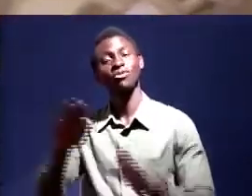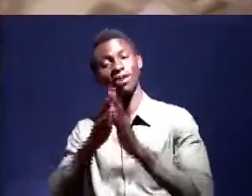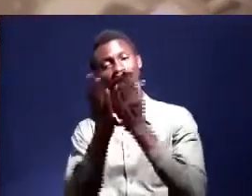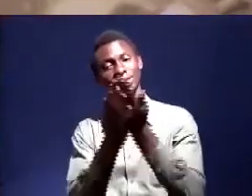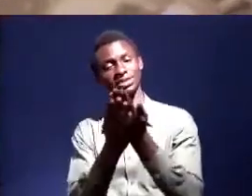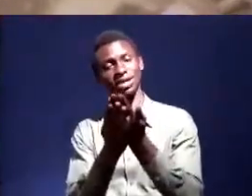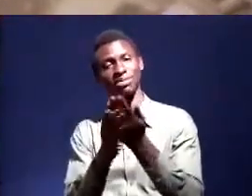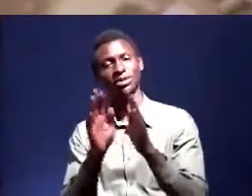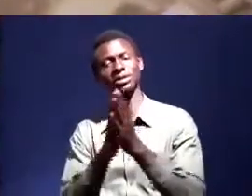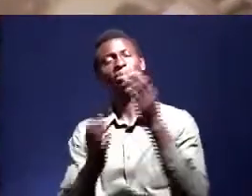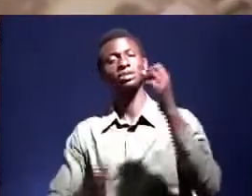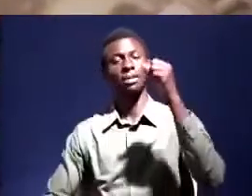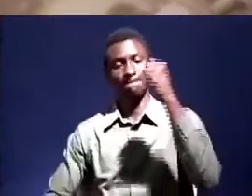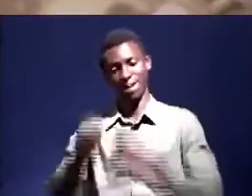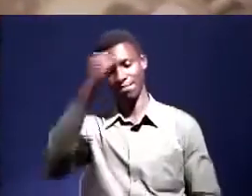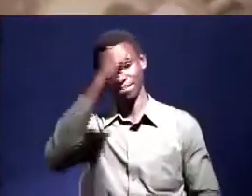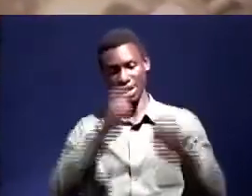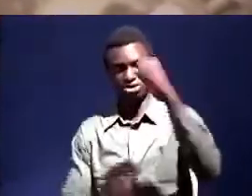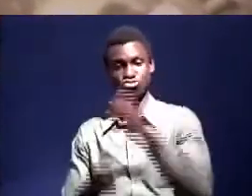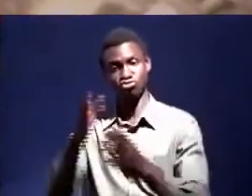where they were on a submarine